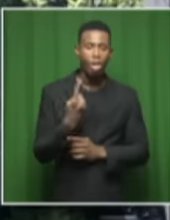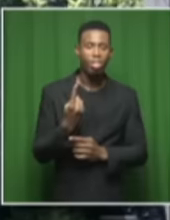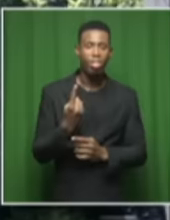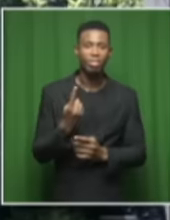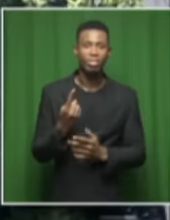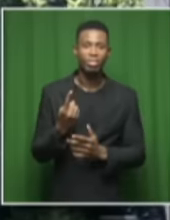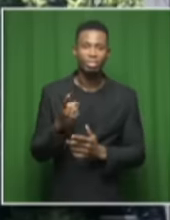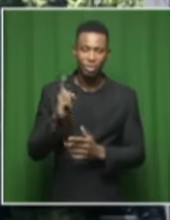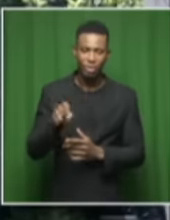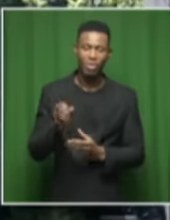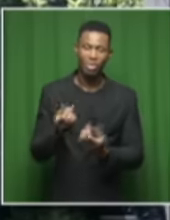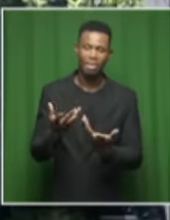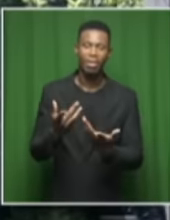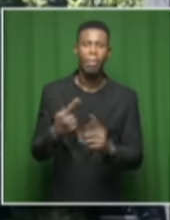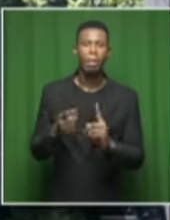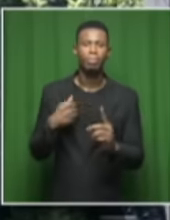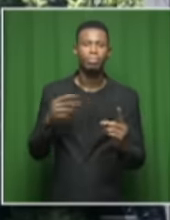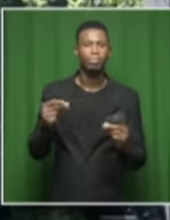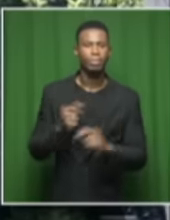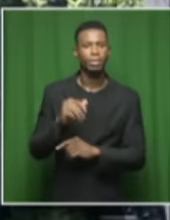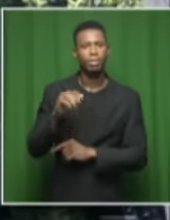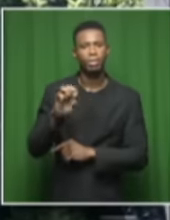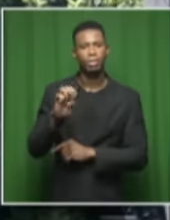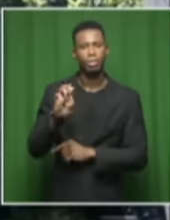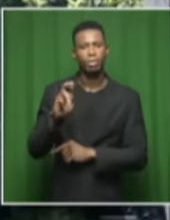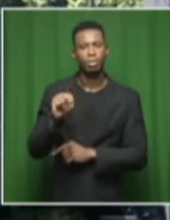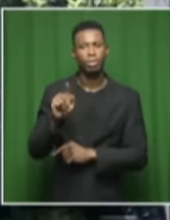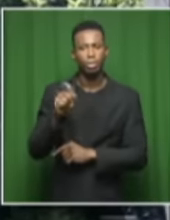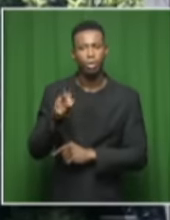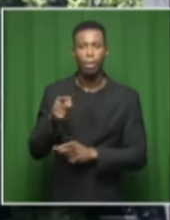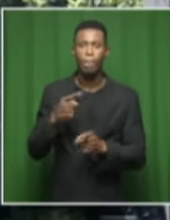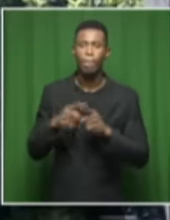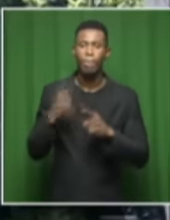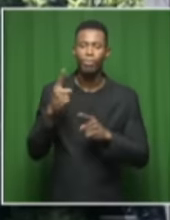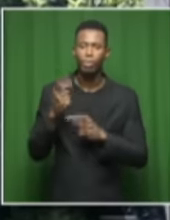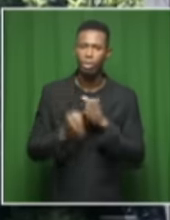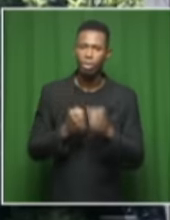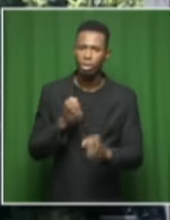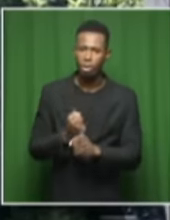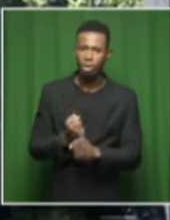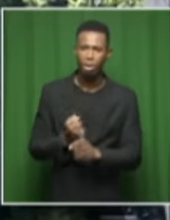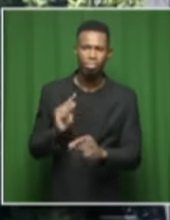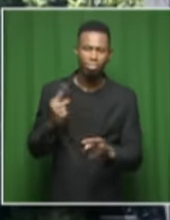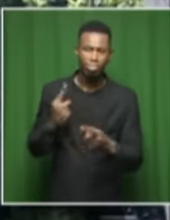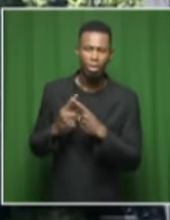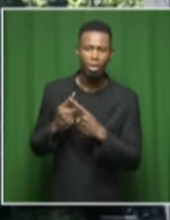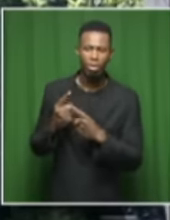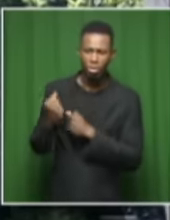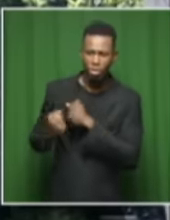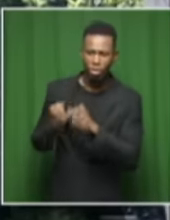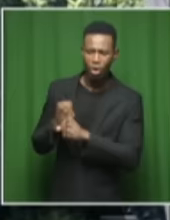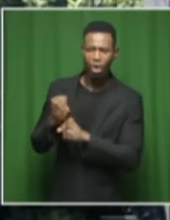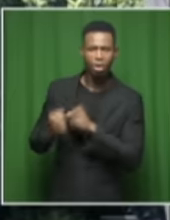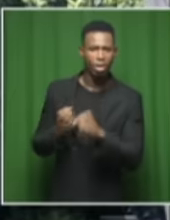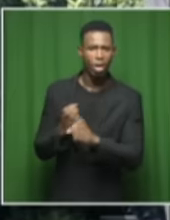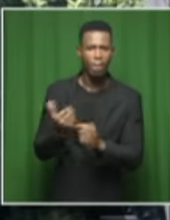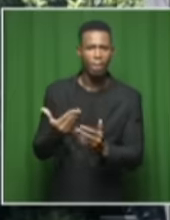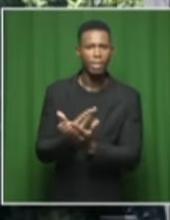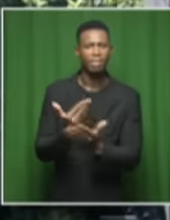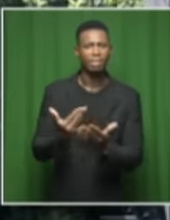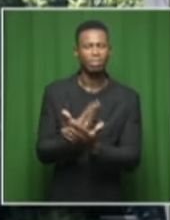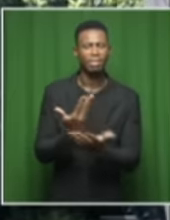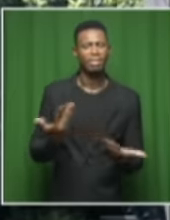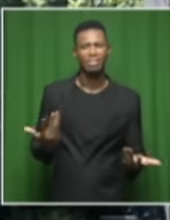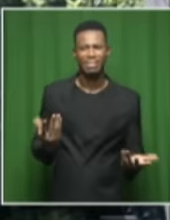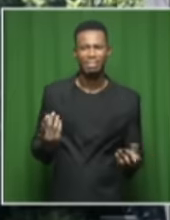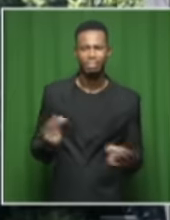was pretty bummed for Eben that he didn't get the Player of the Year. He's been robbed a few years now. And it's great for Marnie